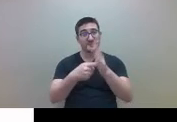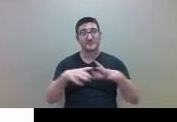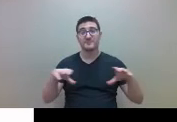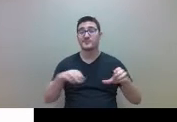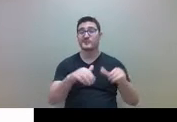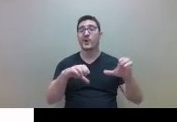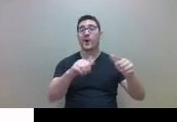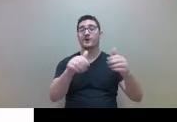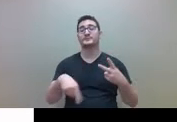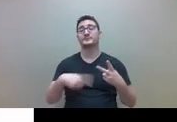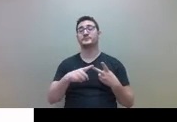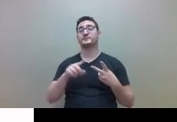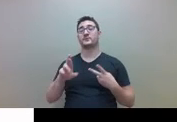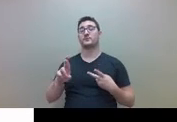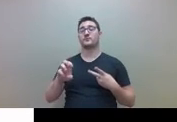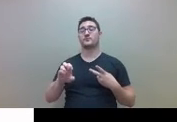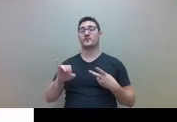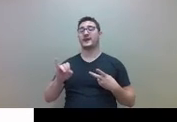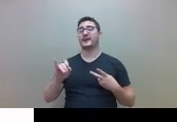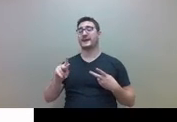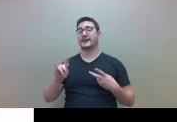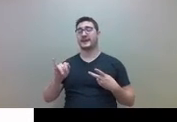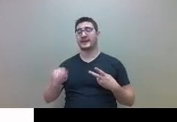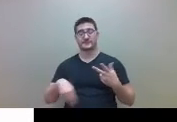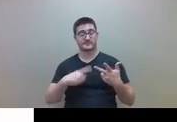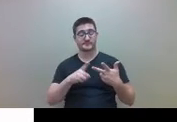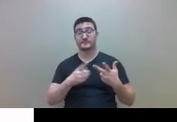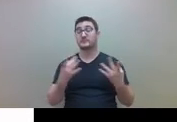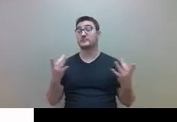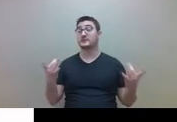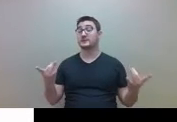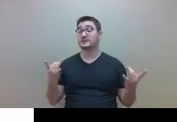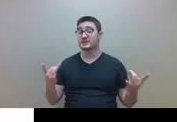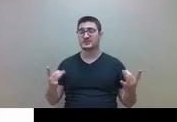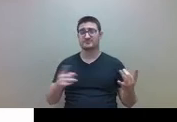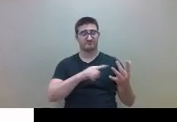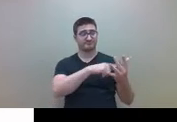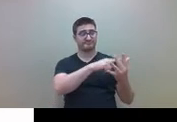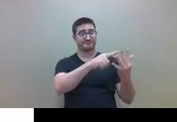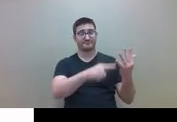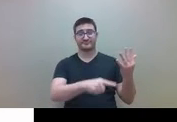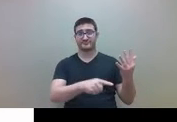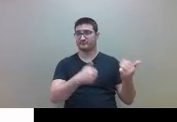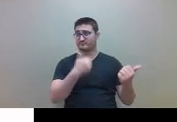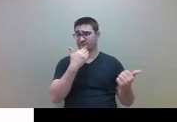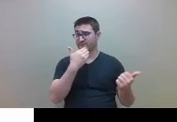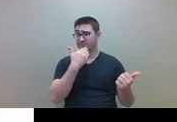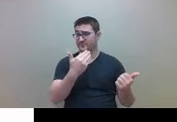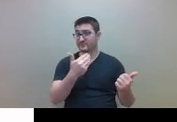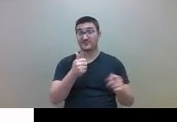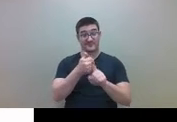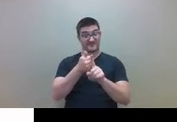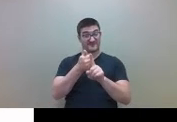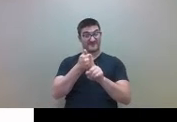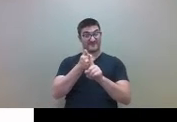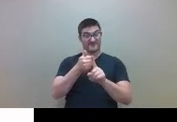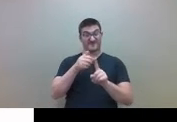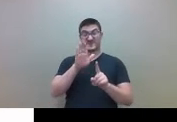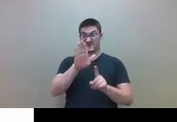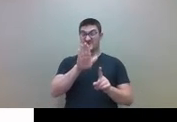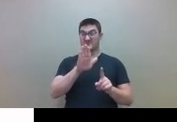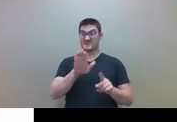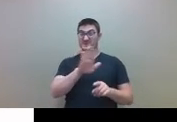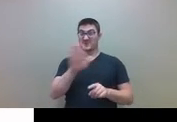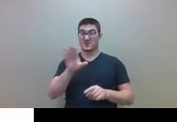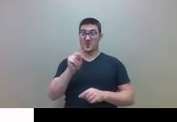meditation, any of those things are helpful. You can do self-Reiki as well. Positive self-talk,